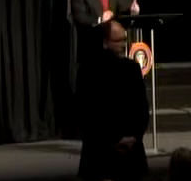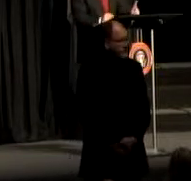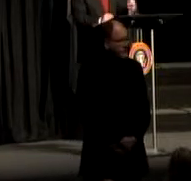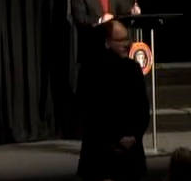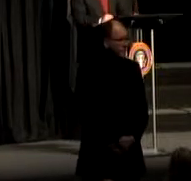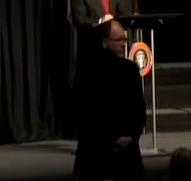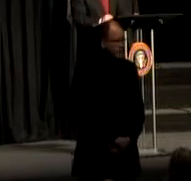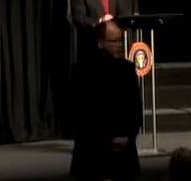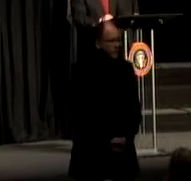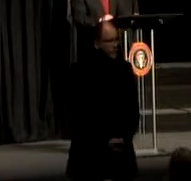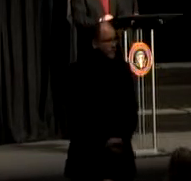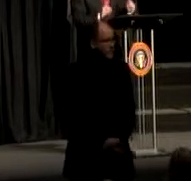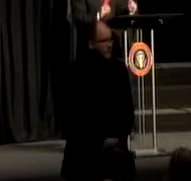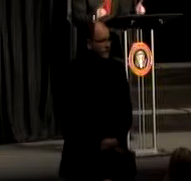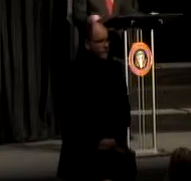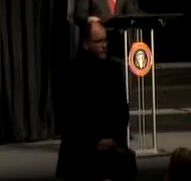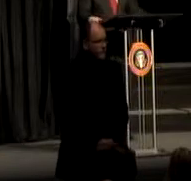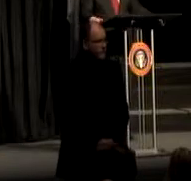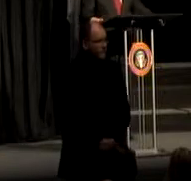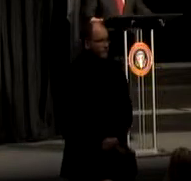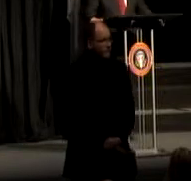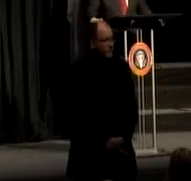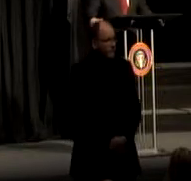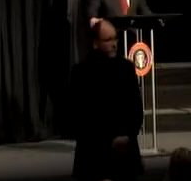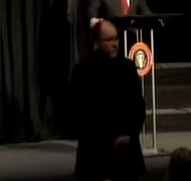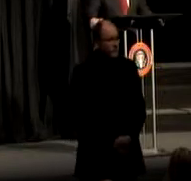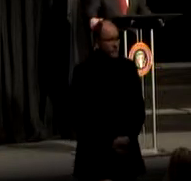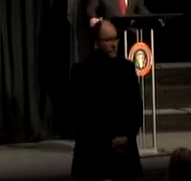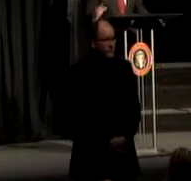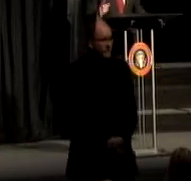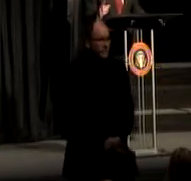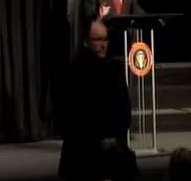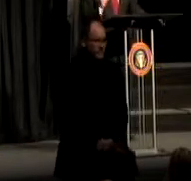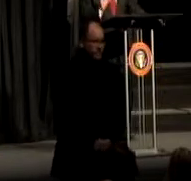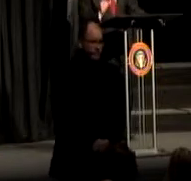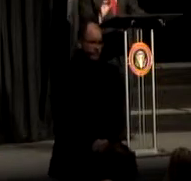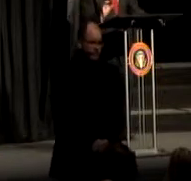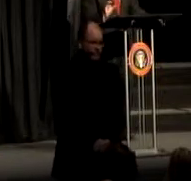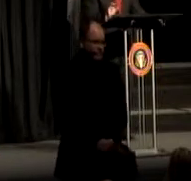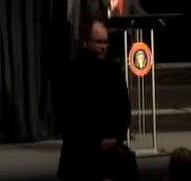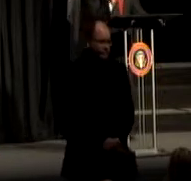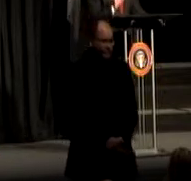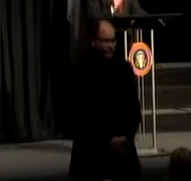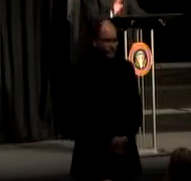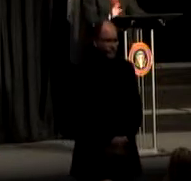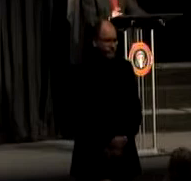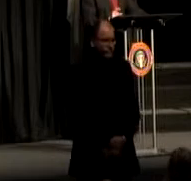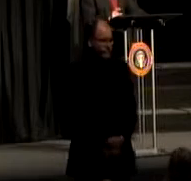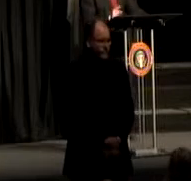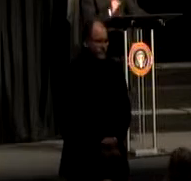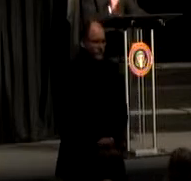for the body of Christ. I want to share with you today a very important message that I believe is